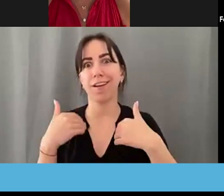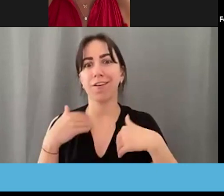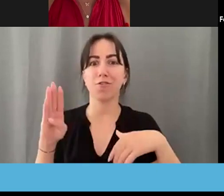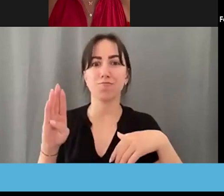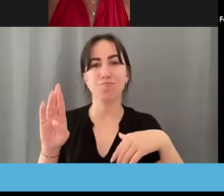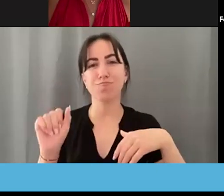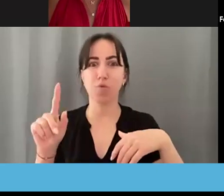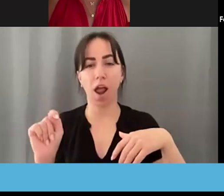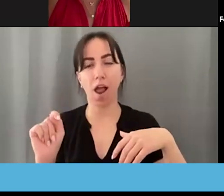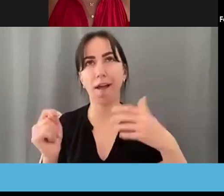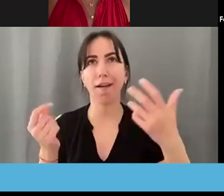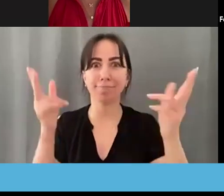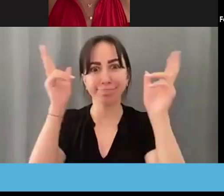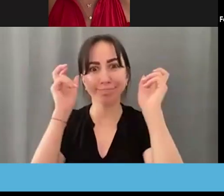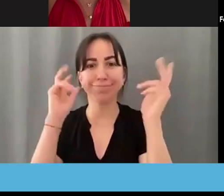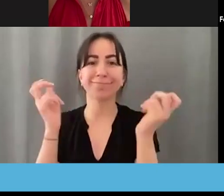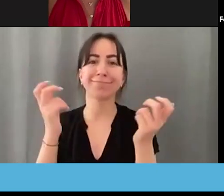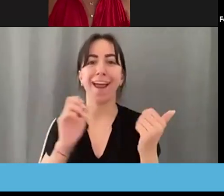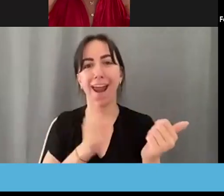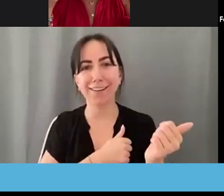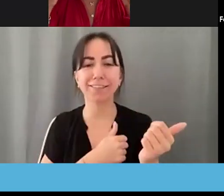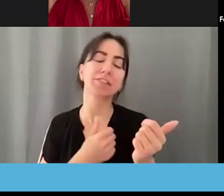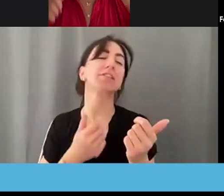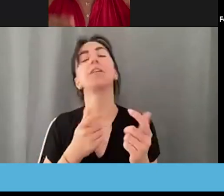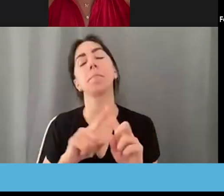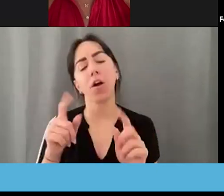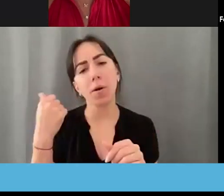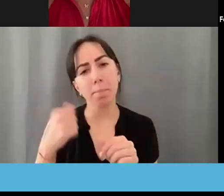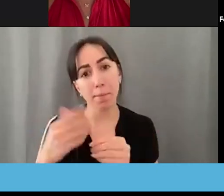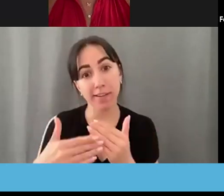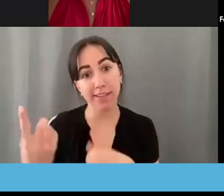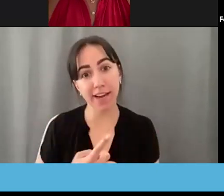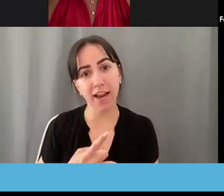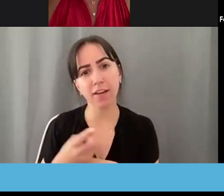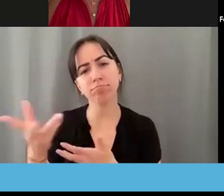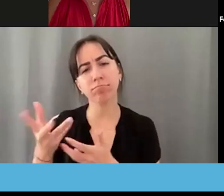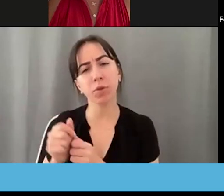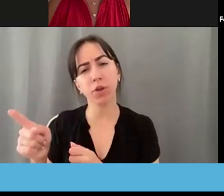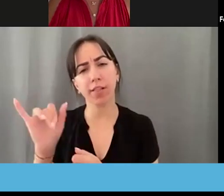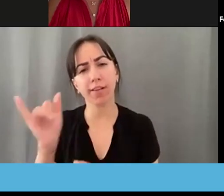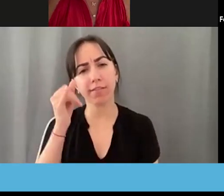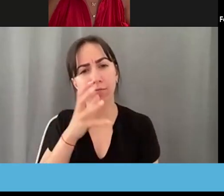to whomever. Just at the end of the day, just always remember, treat her like a lady.